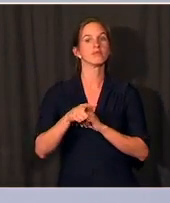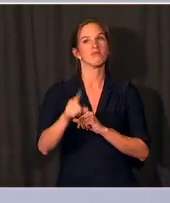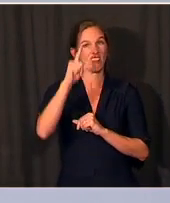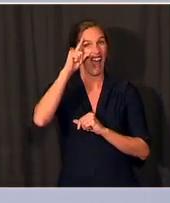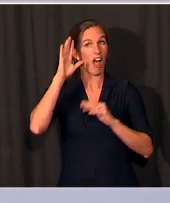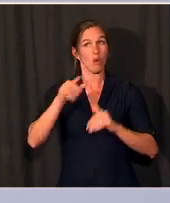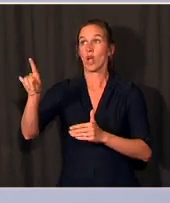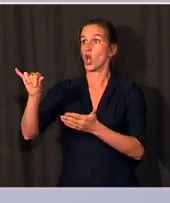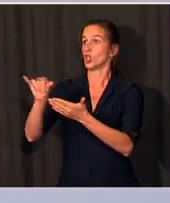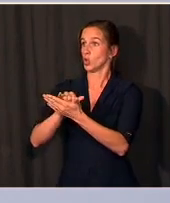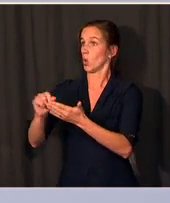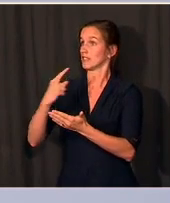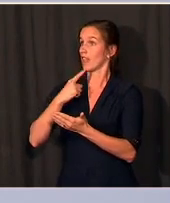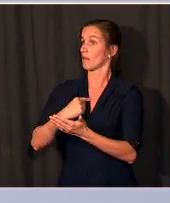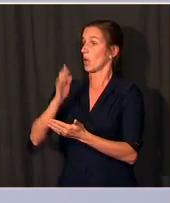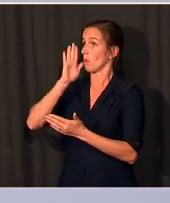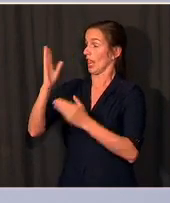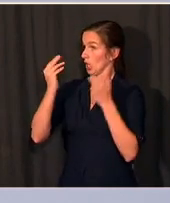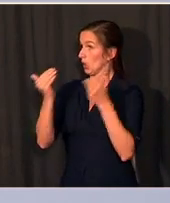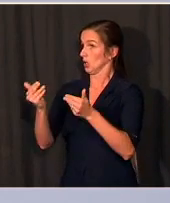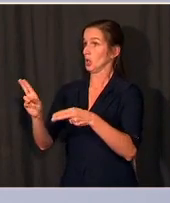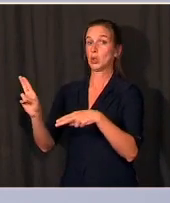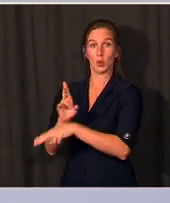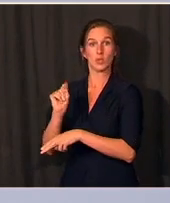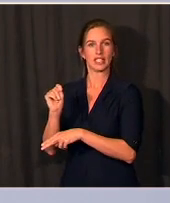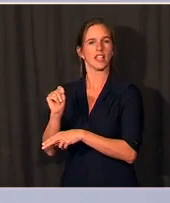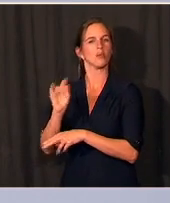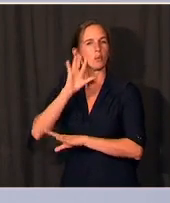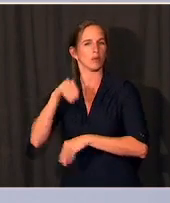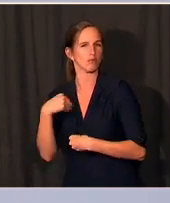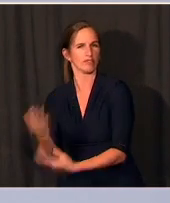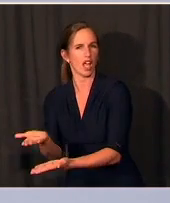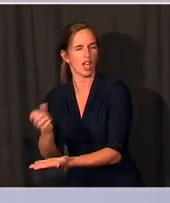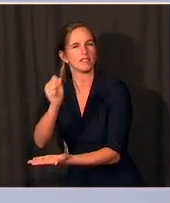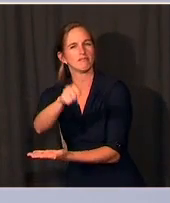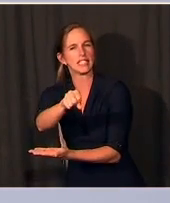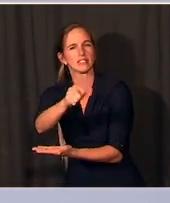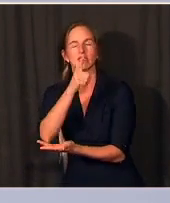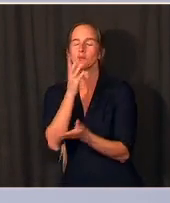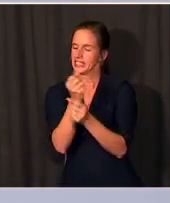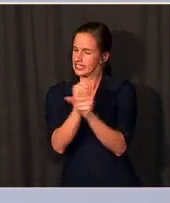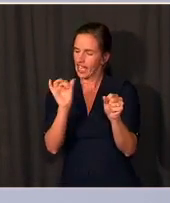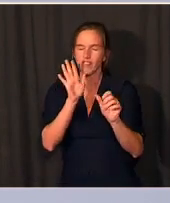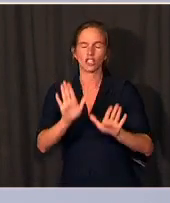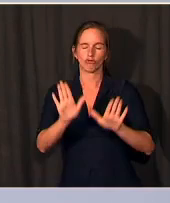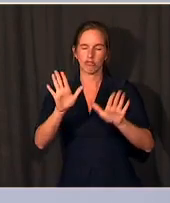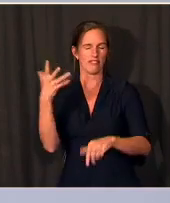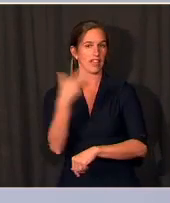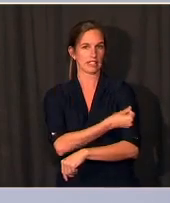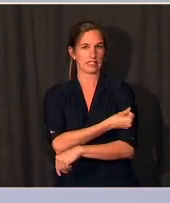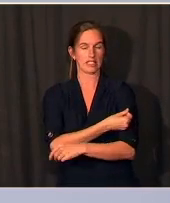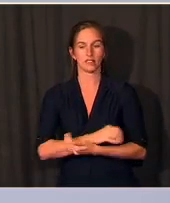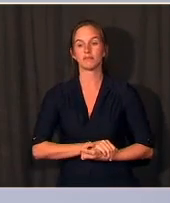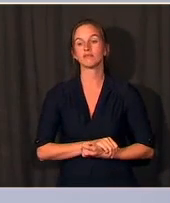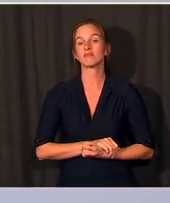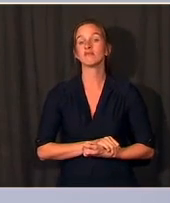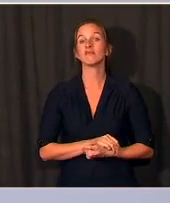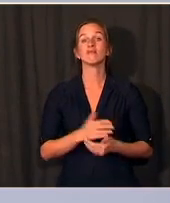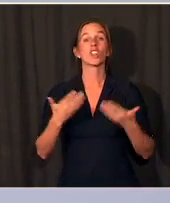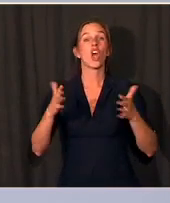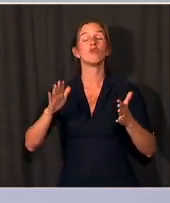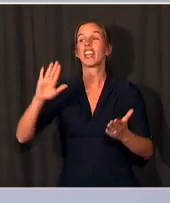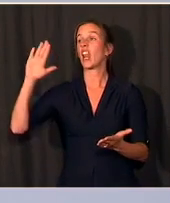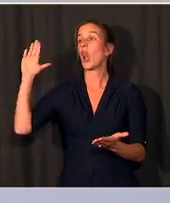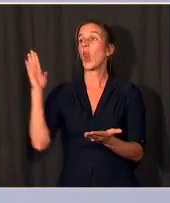they'll actually use it. And again, it's a very safe and a great vaccine. Already we have among the lowest case fatality